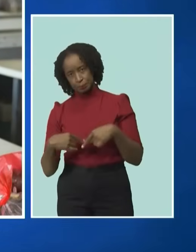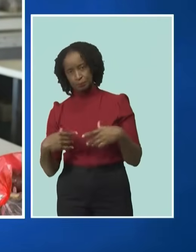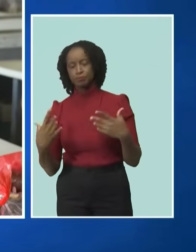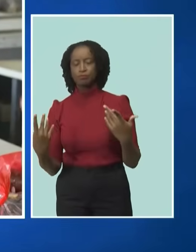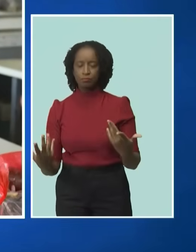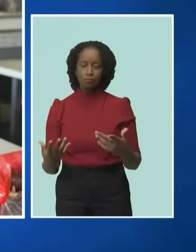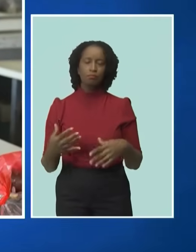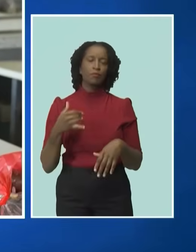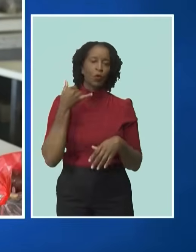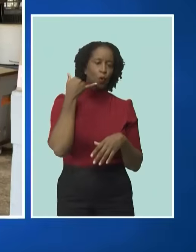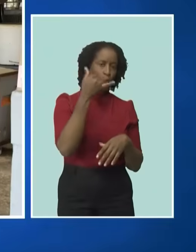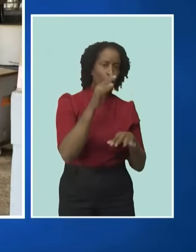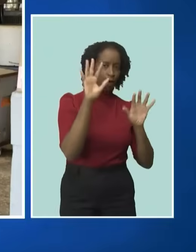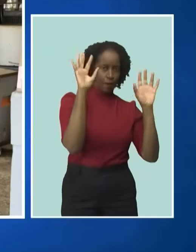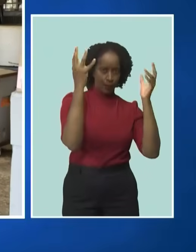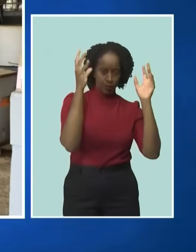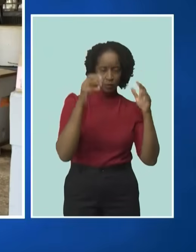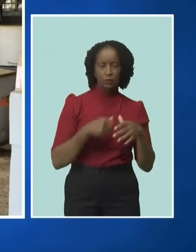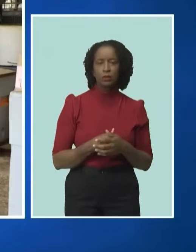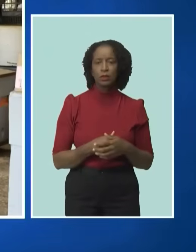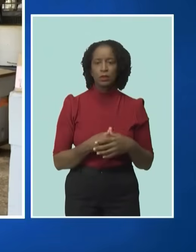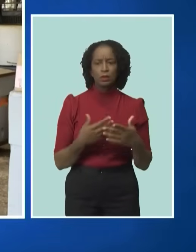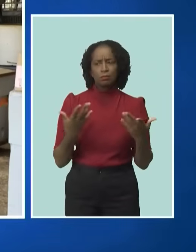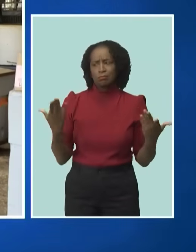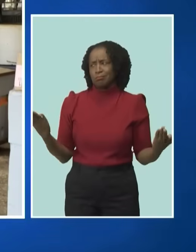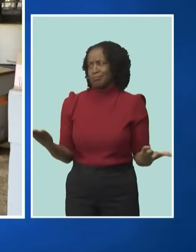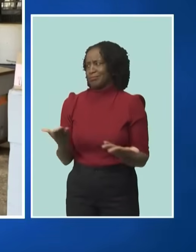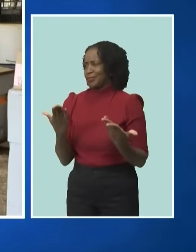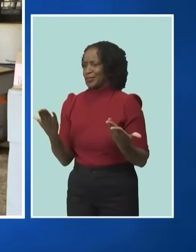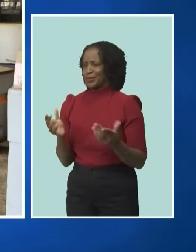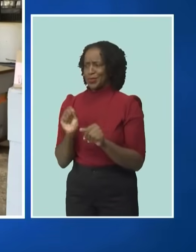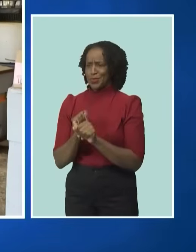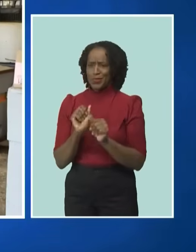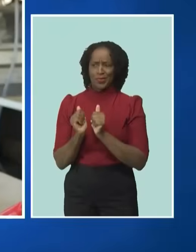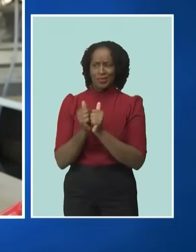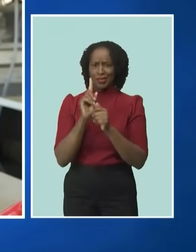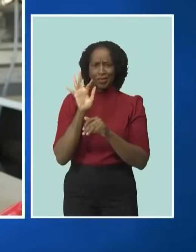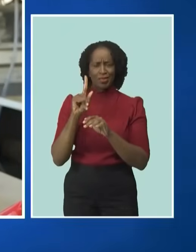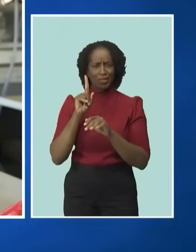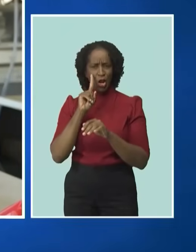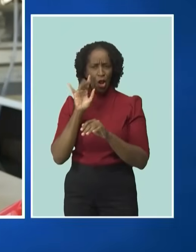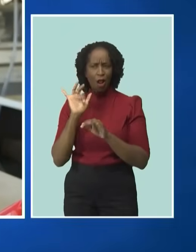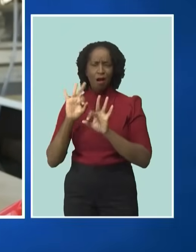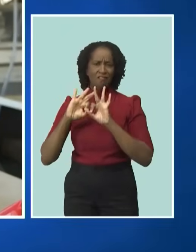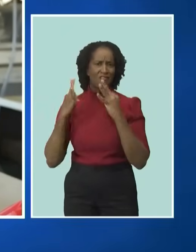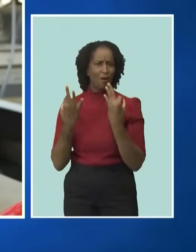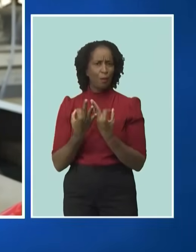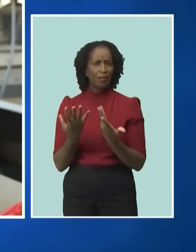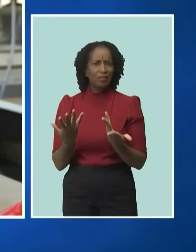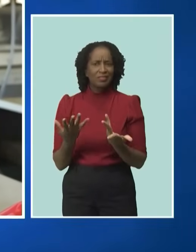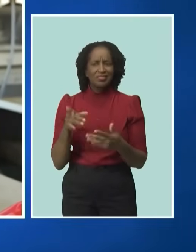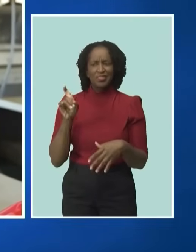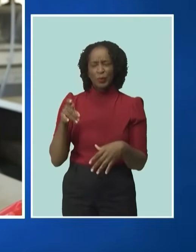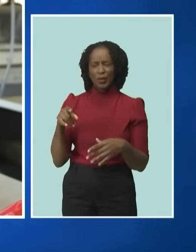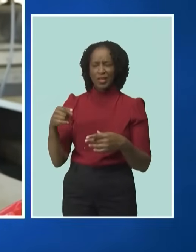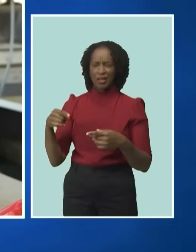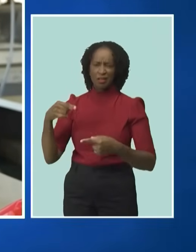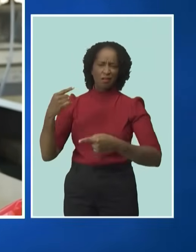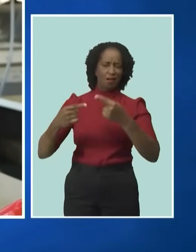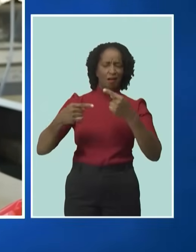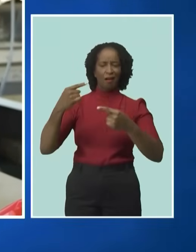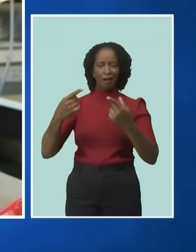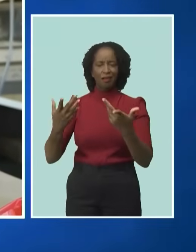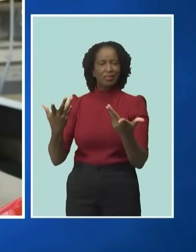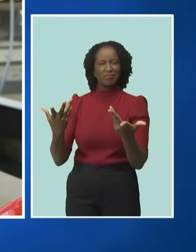the ambulance was called too as well. This is work family, you understand? We need to find ways, and this is the problem we have in society right